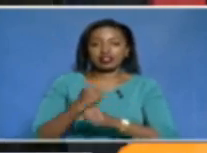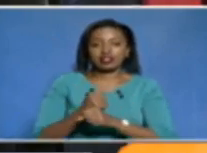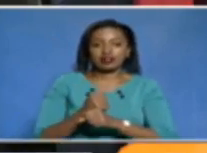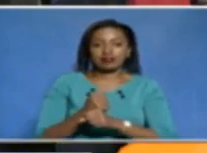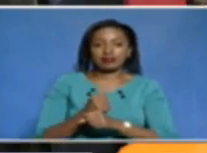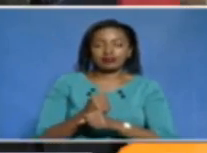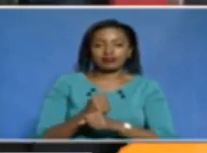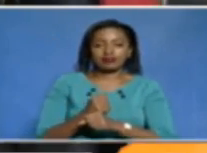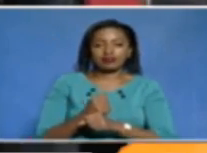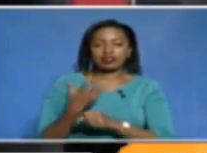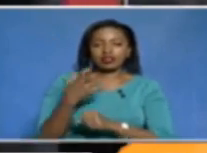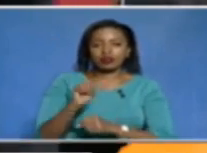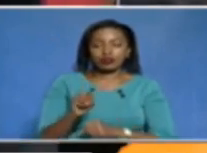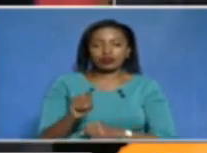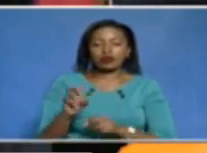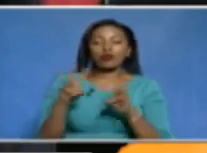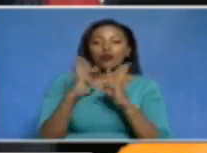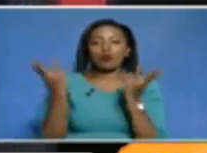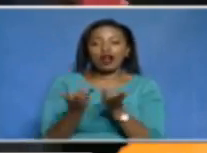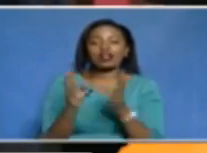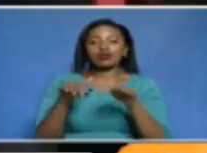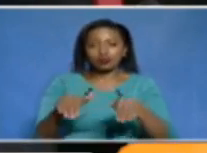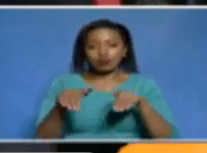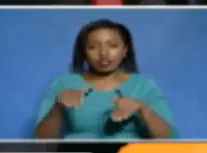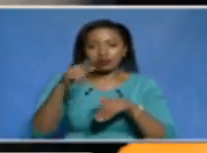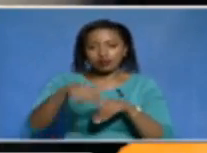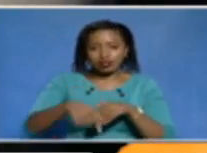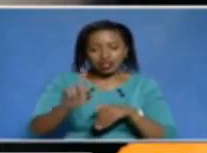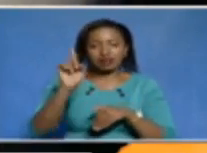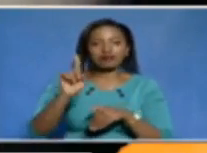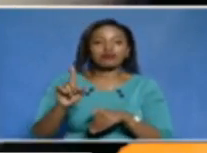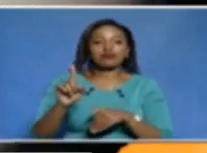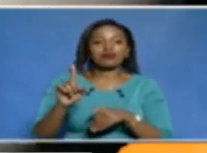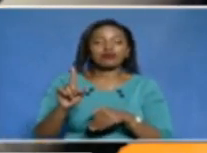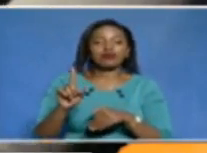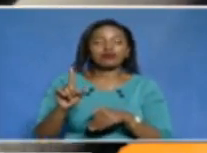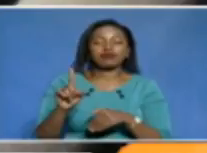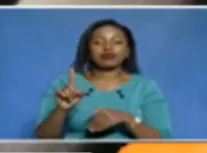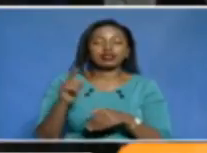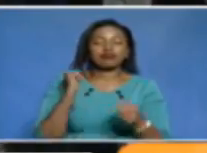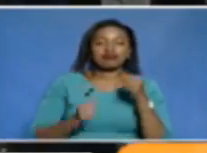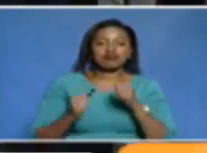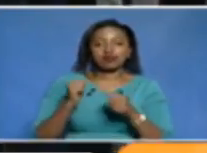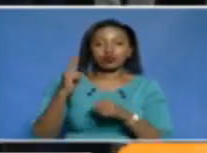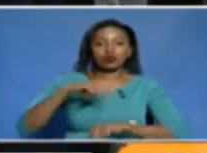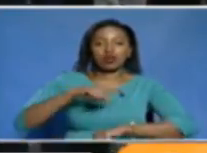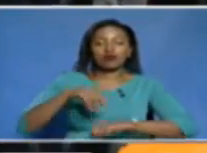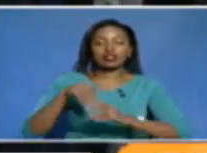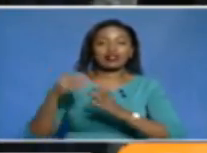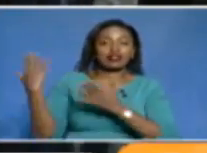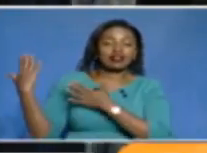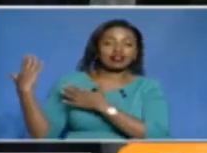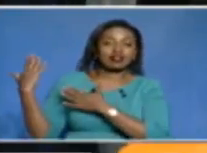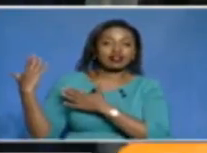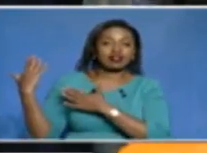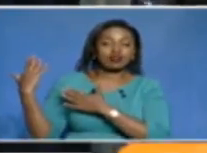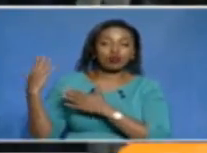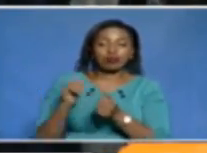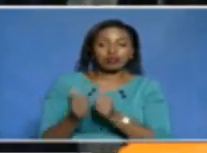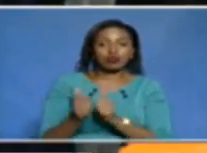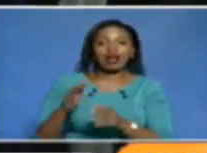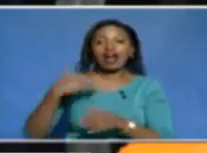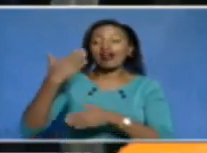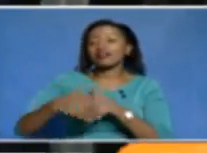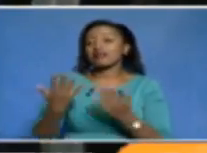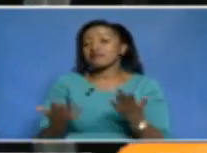So brace yourself, world. Eliud Kipchoge wants that sub 2 hours in the marathon record. When he achieves that, then